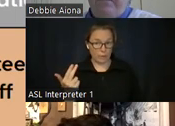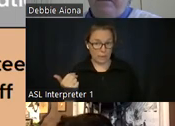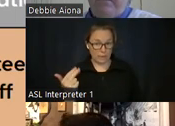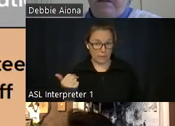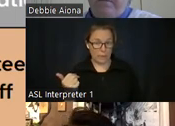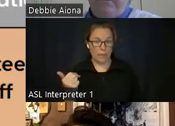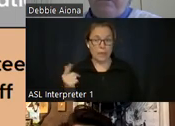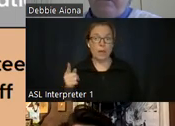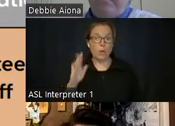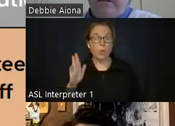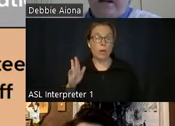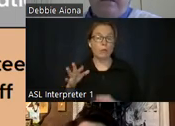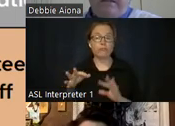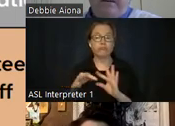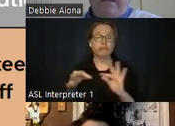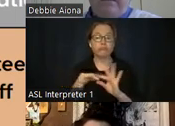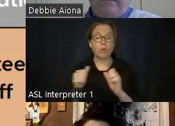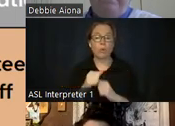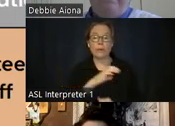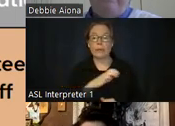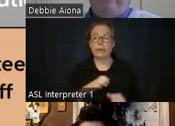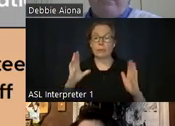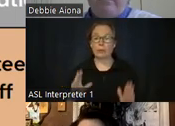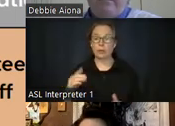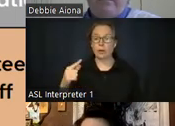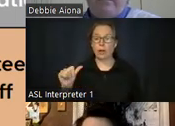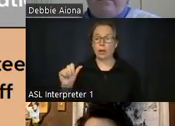a briefing with Commissioner Rene Gonzalez.